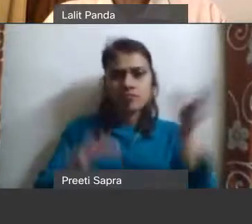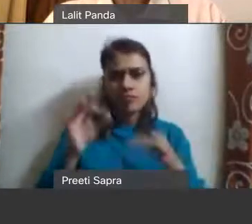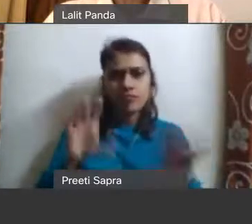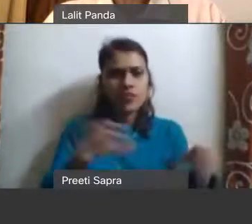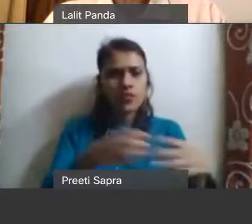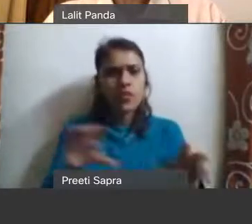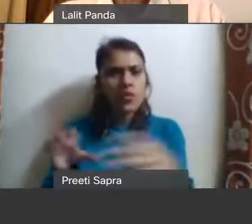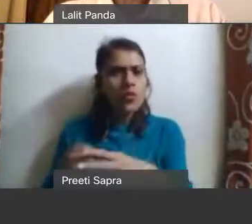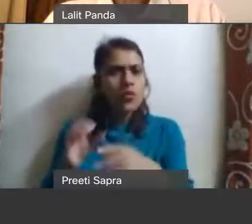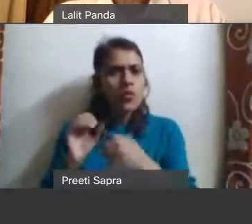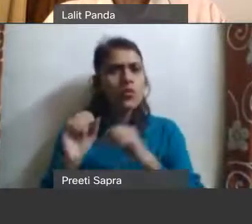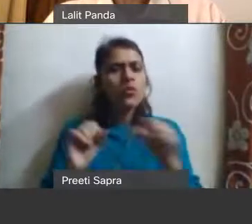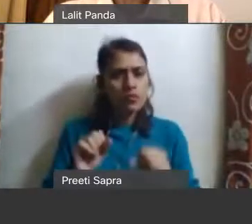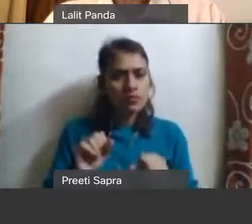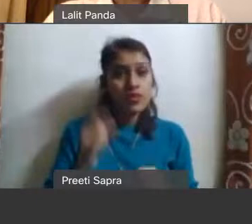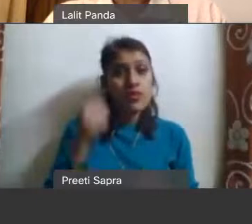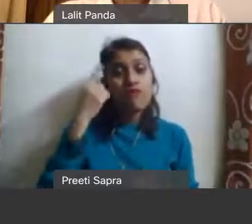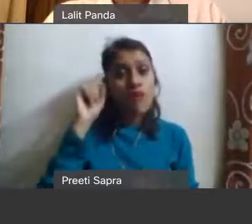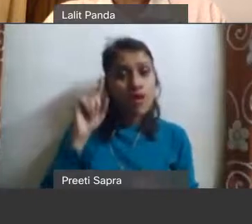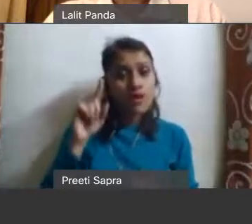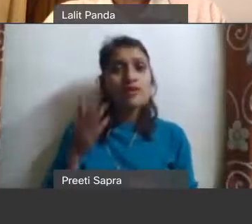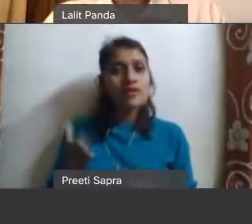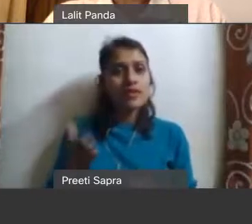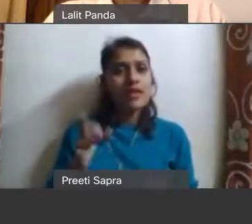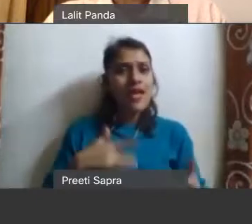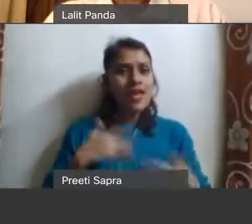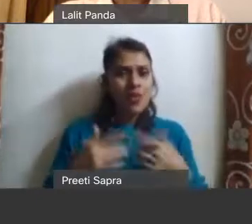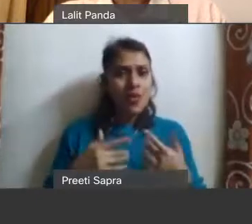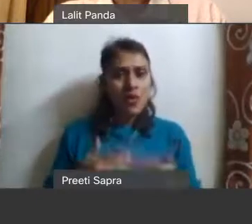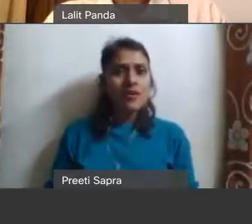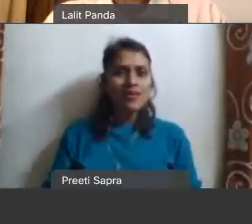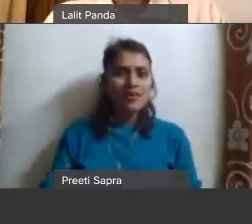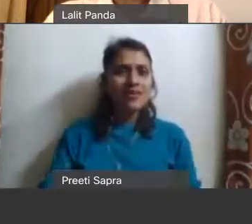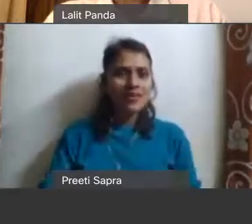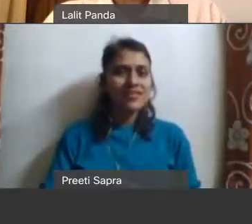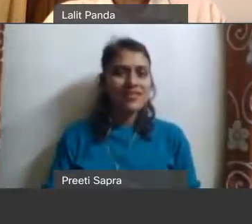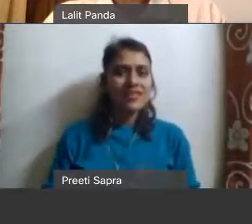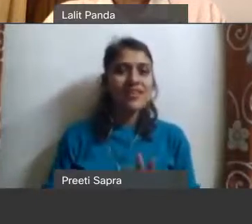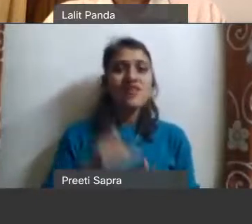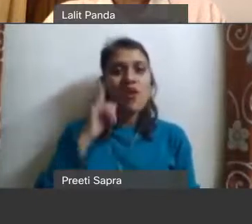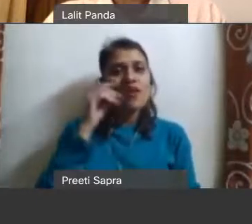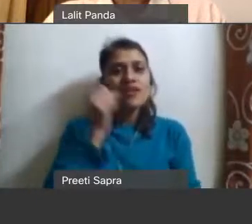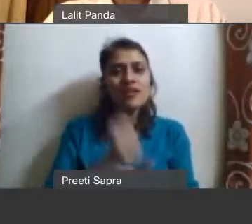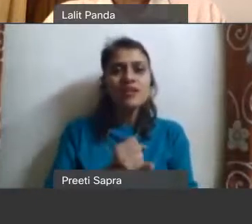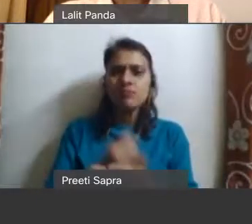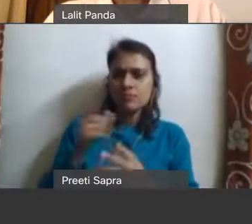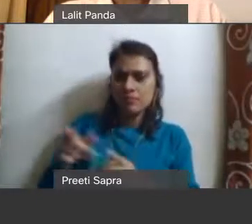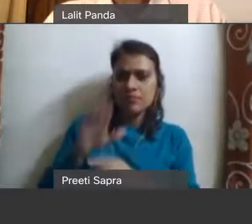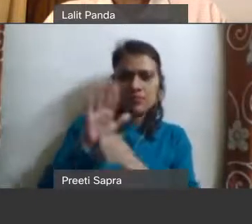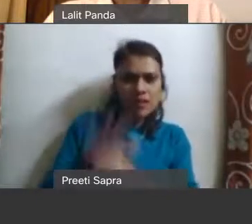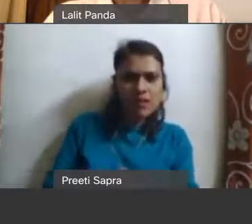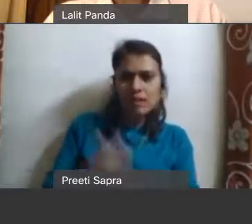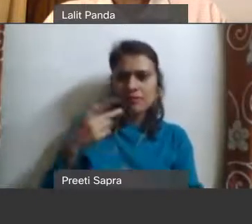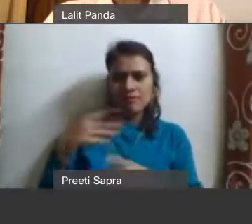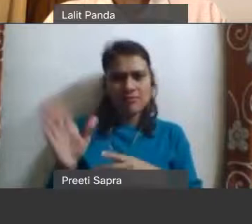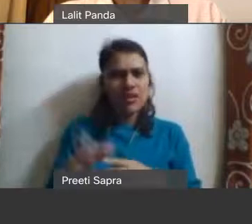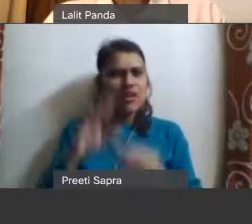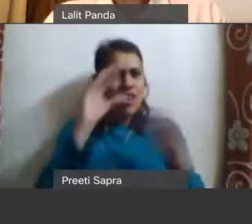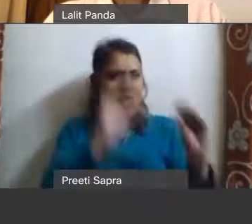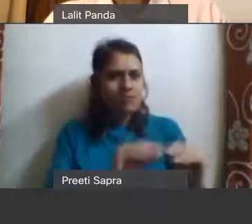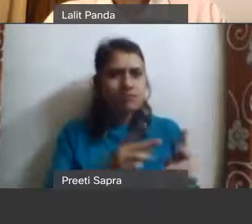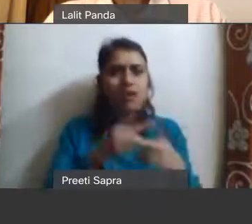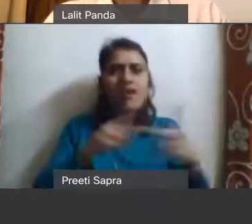a worse off position, that further entrench or aggravate conditions of systemic disadvantage and discrimination against a discriminated